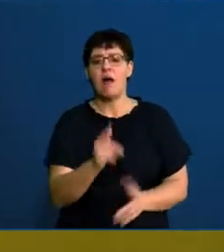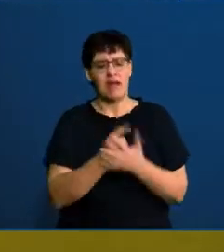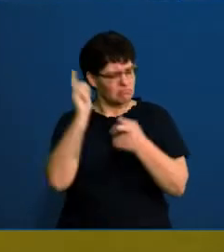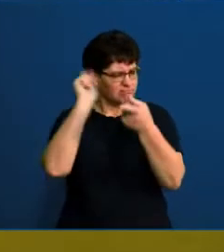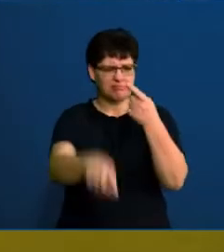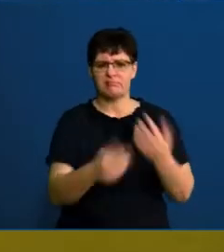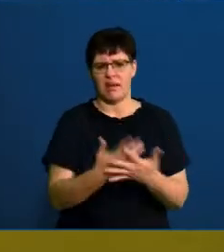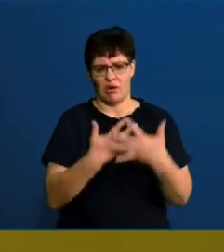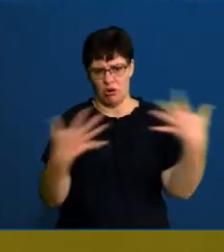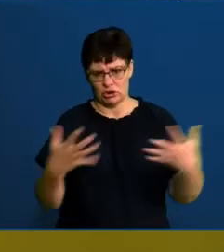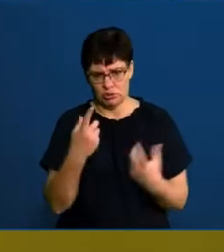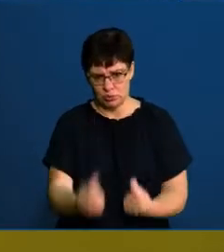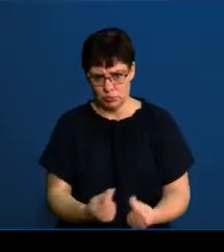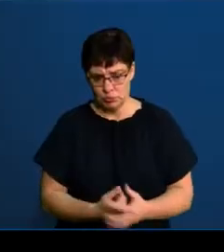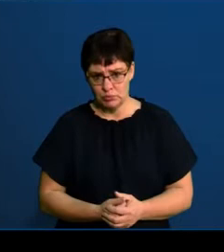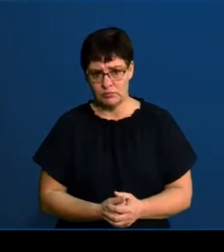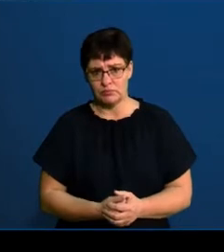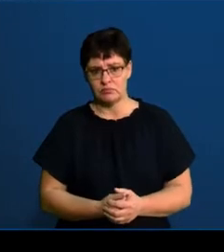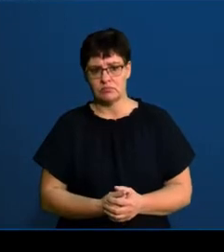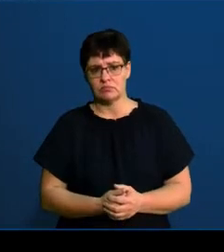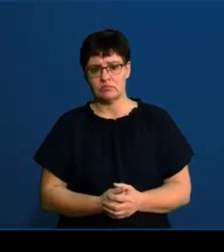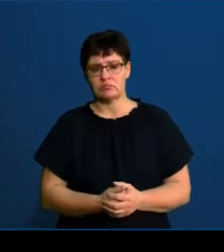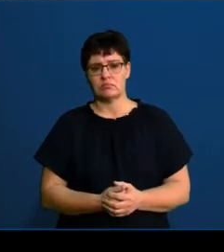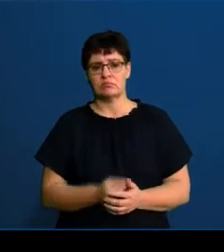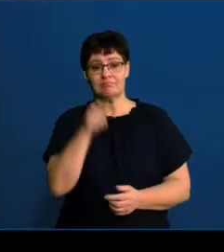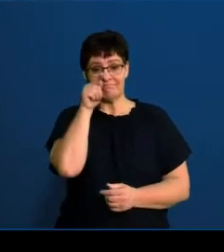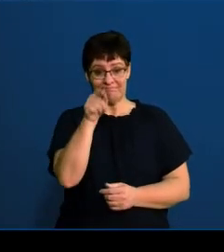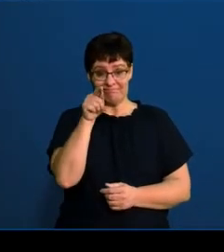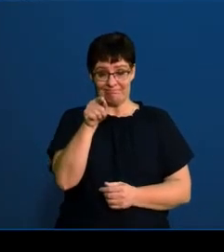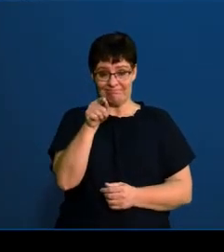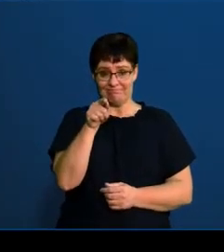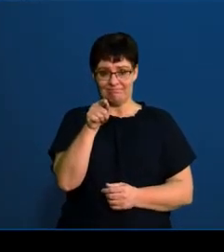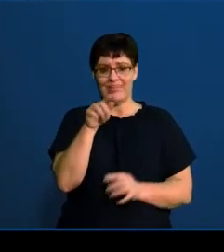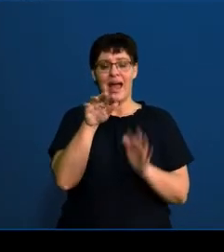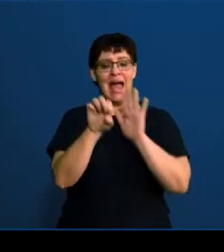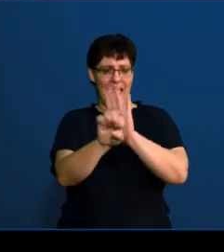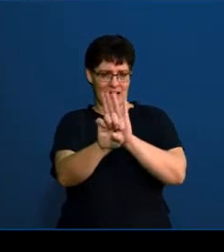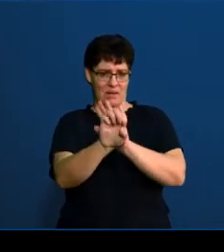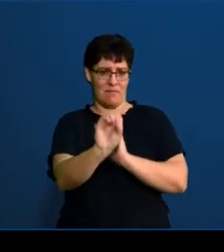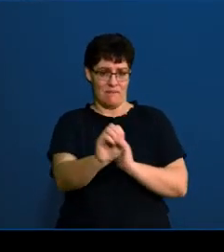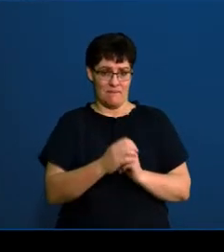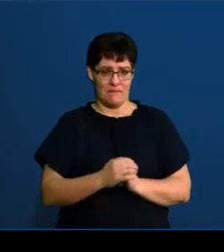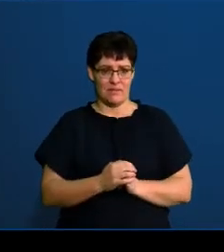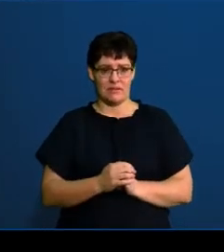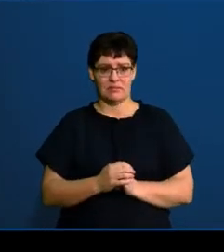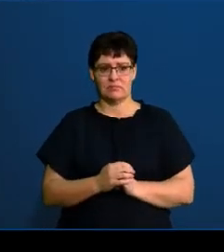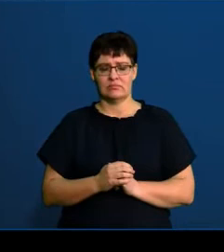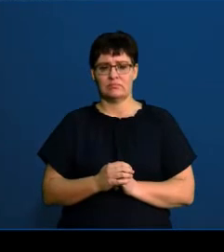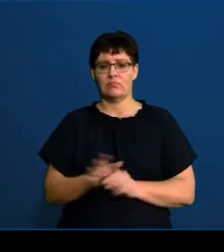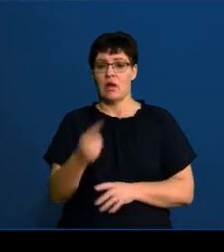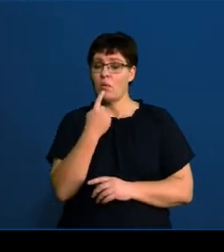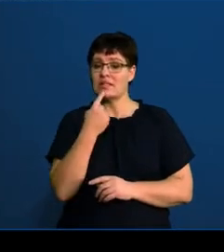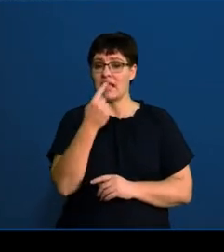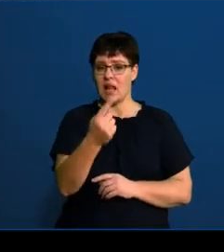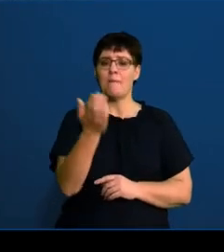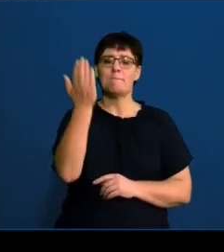lot. So, this particular example, and then they told you, remember I